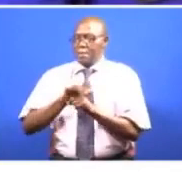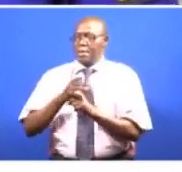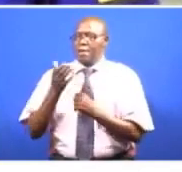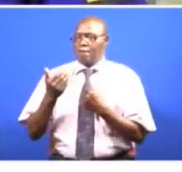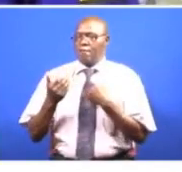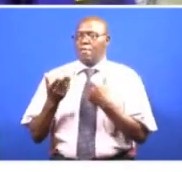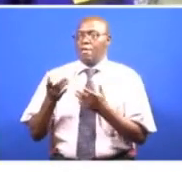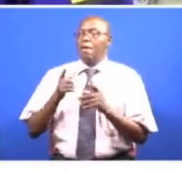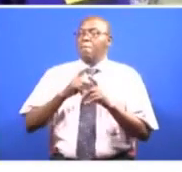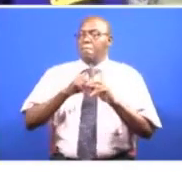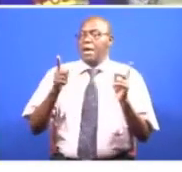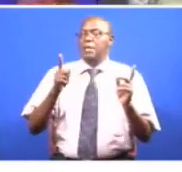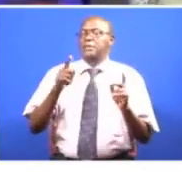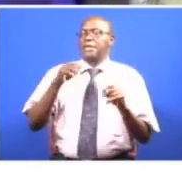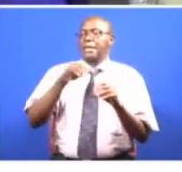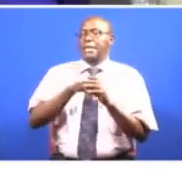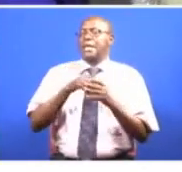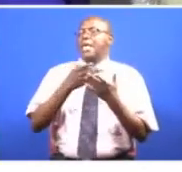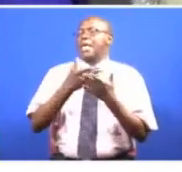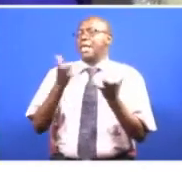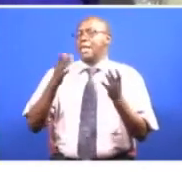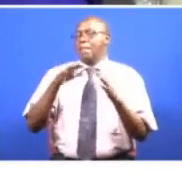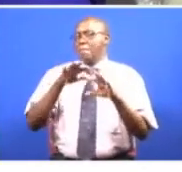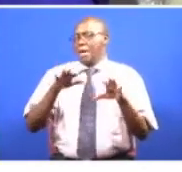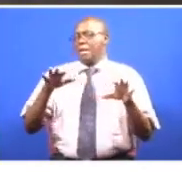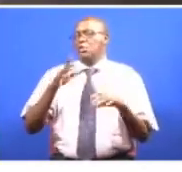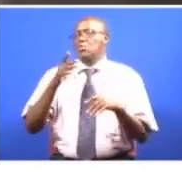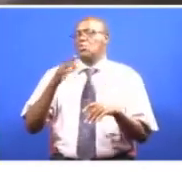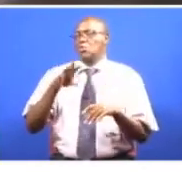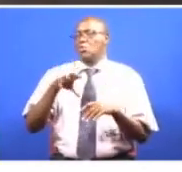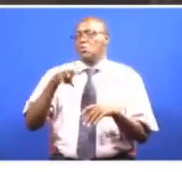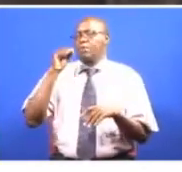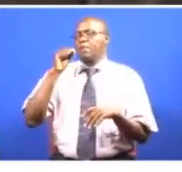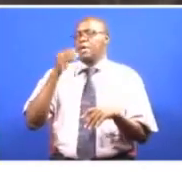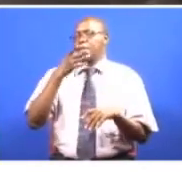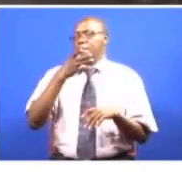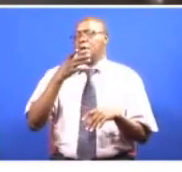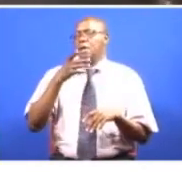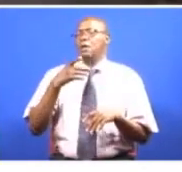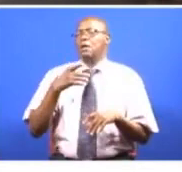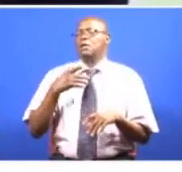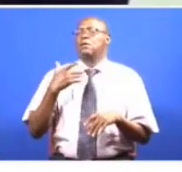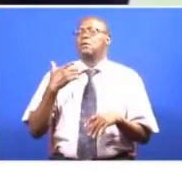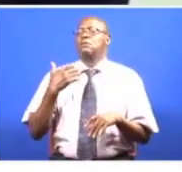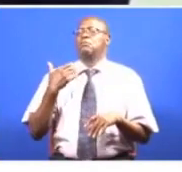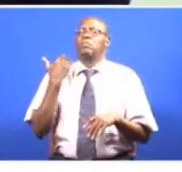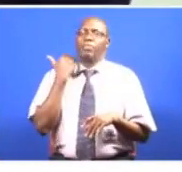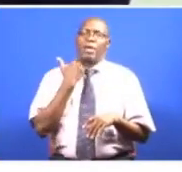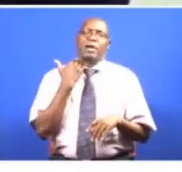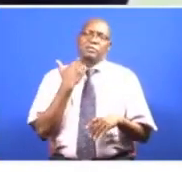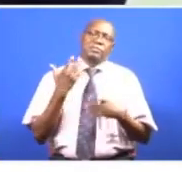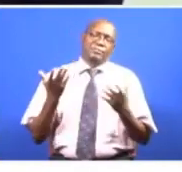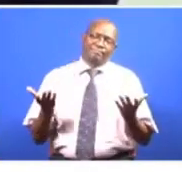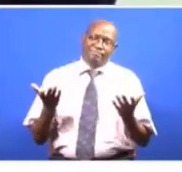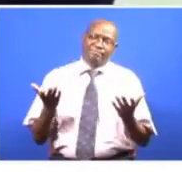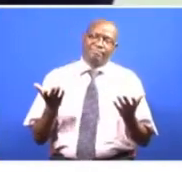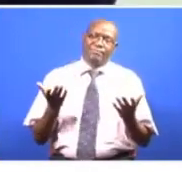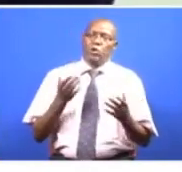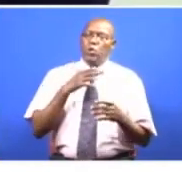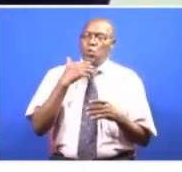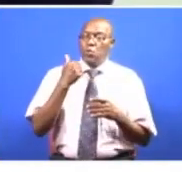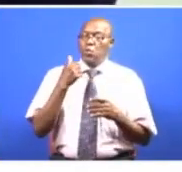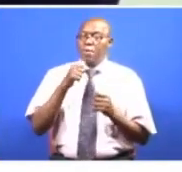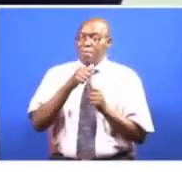every market, you'll always find a wayward person. Those few who are behind this